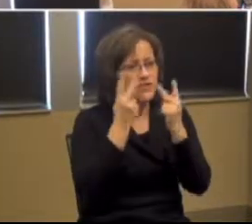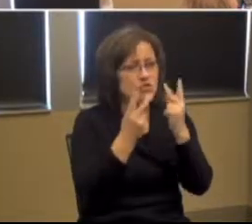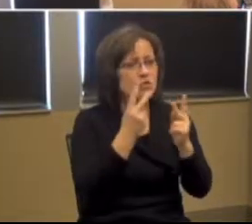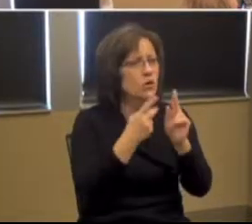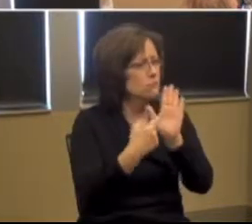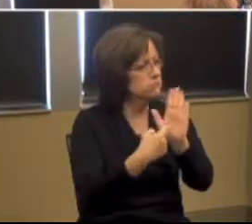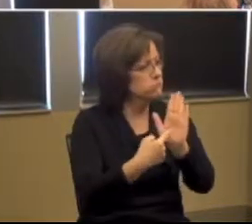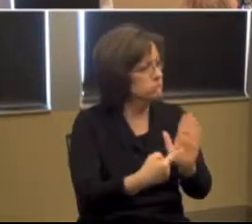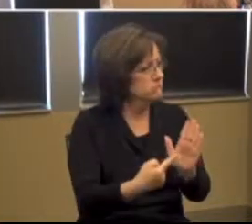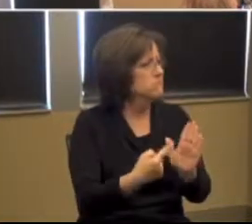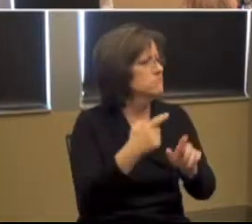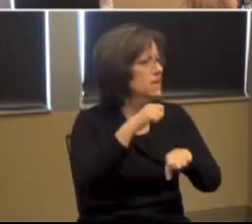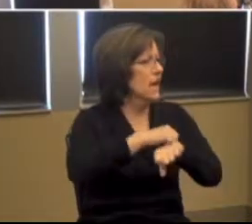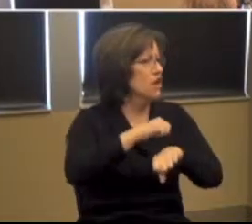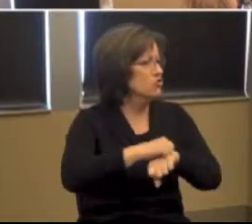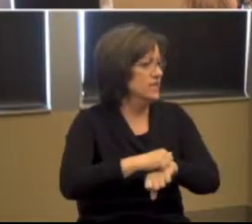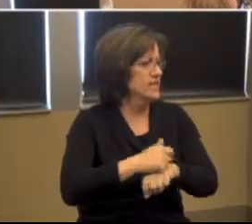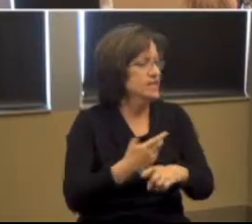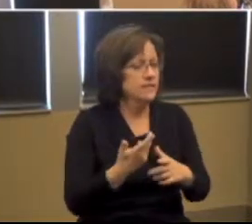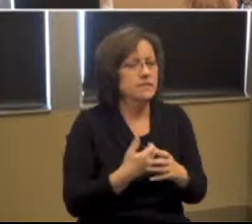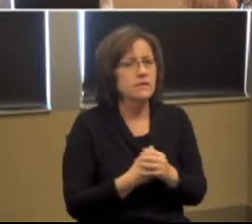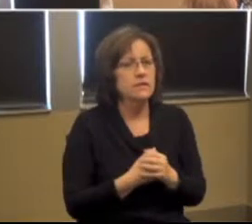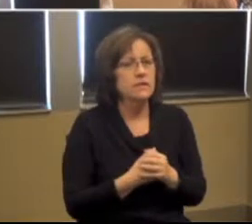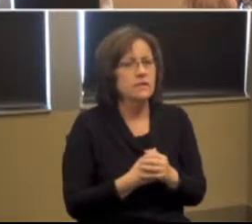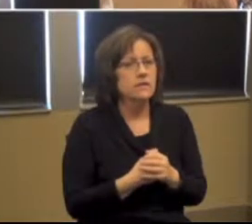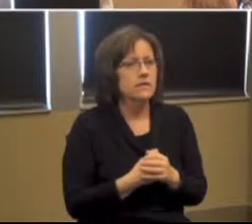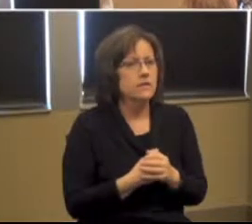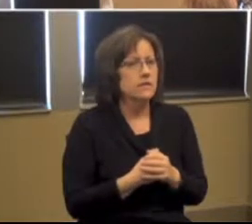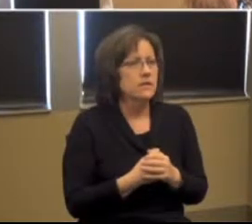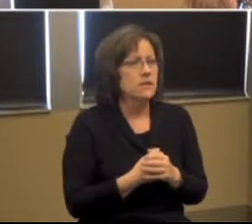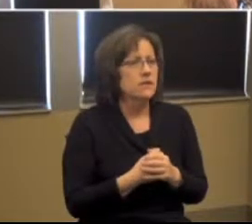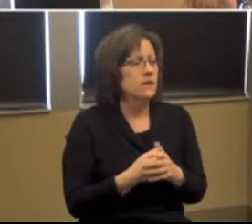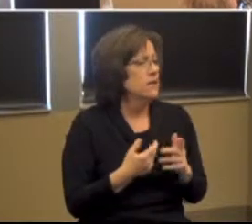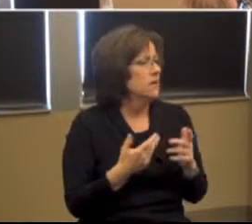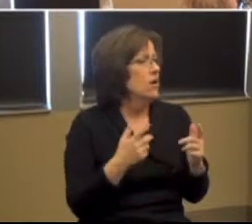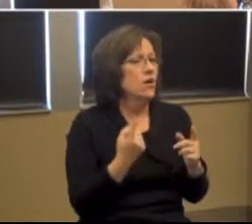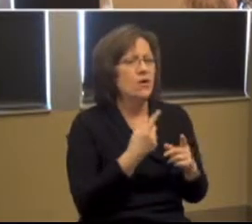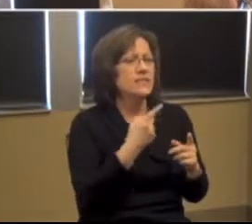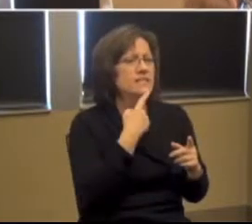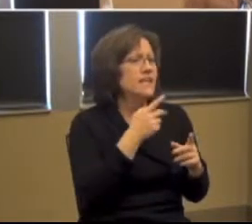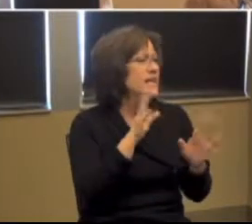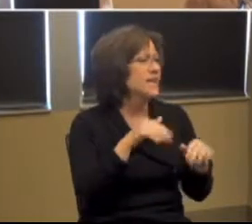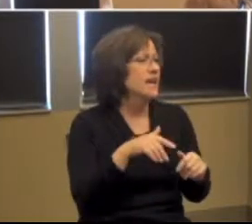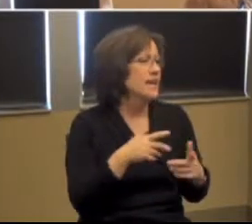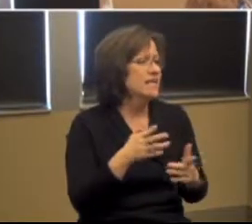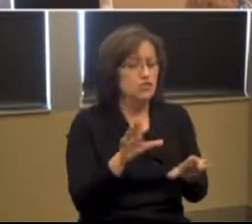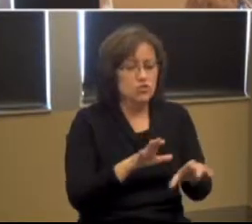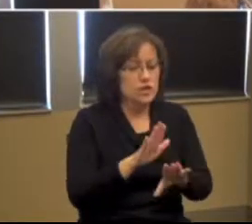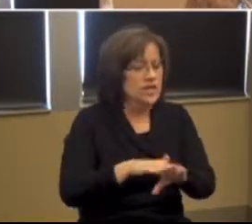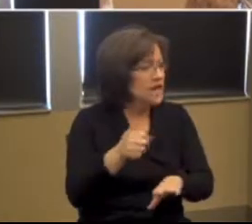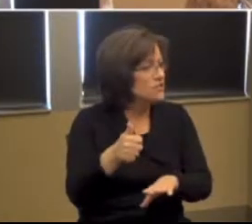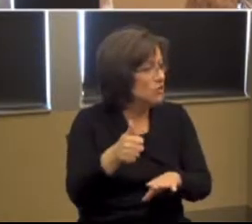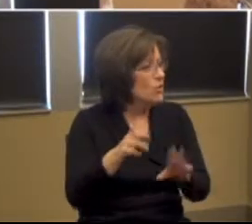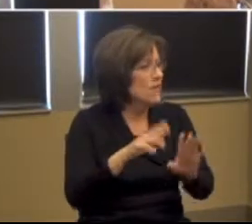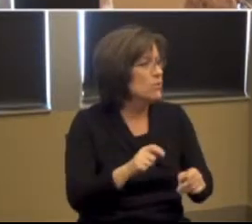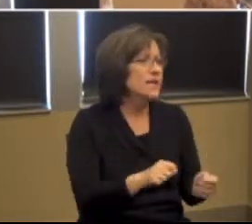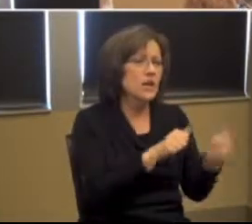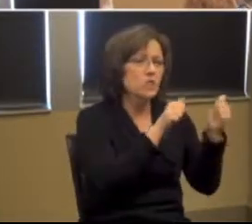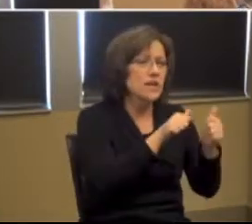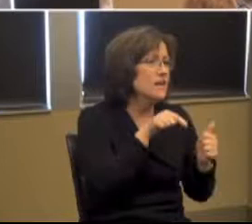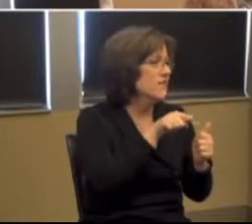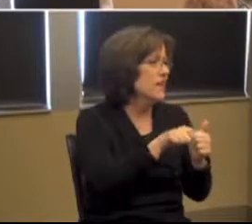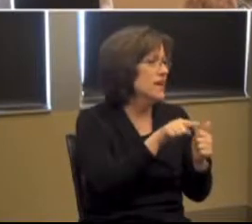get asked constantly, well, can't we just go ahead and remove the schedule? He's doing it on his own. He's